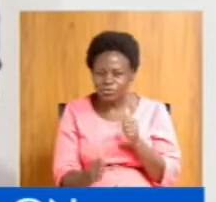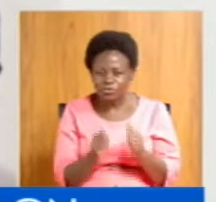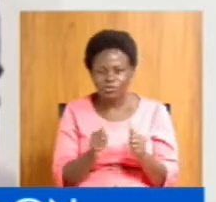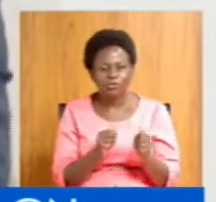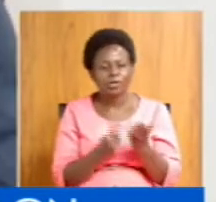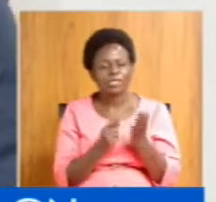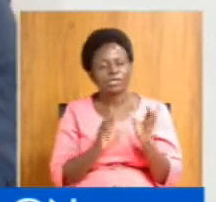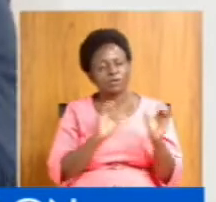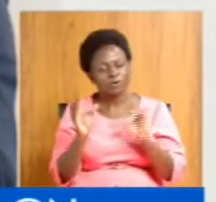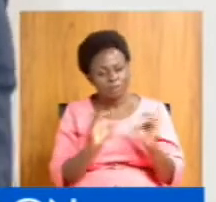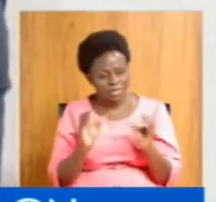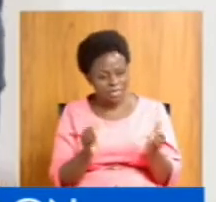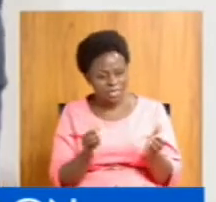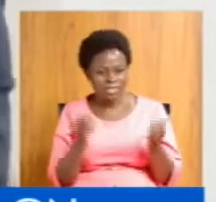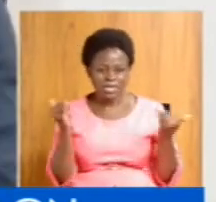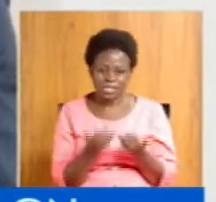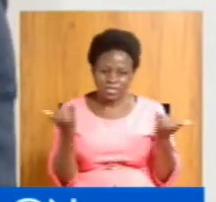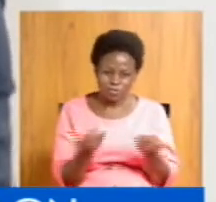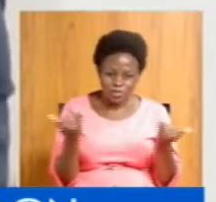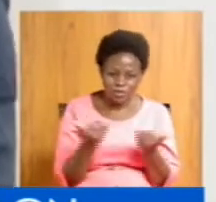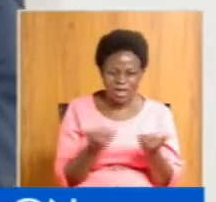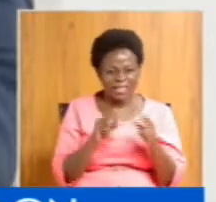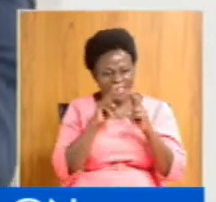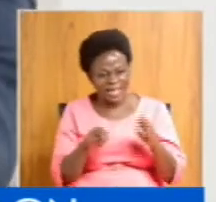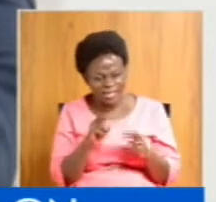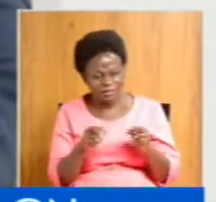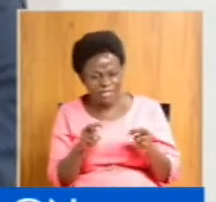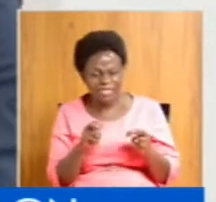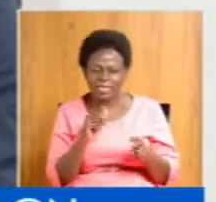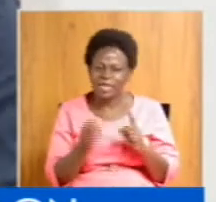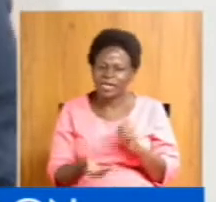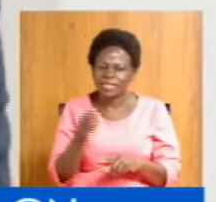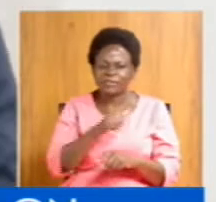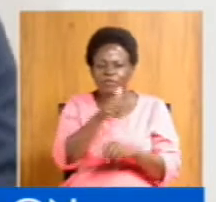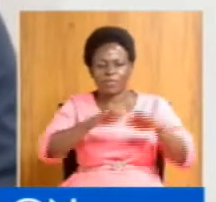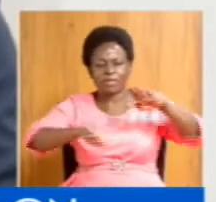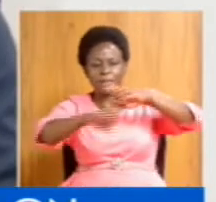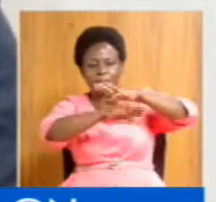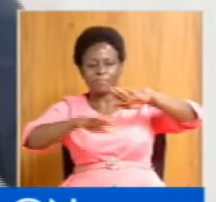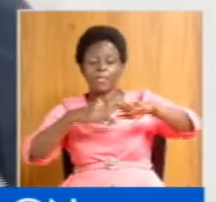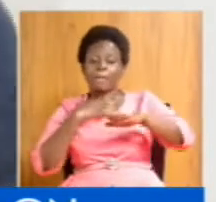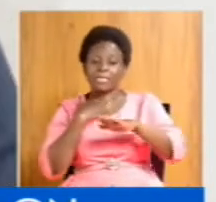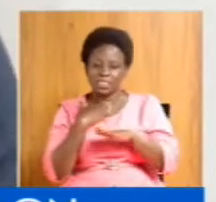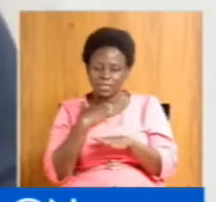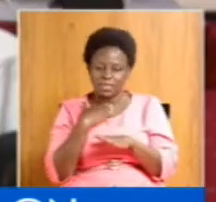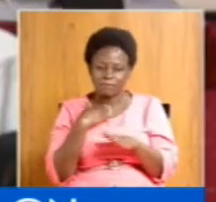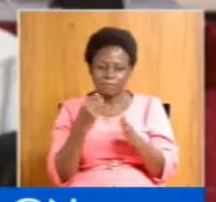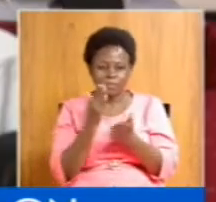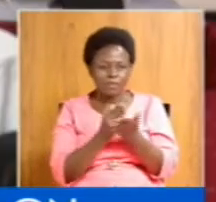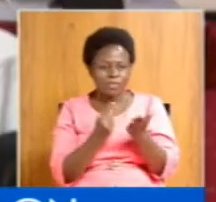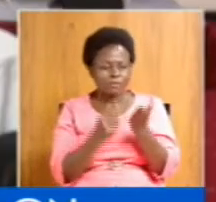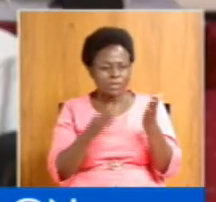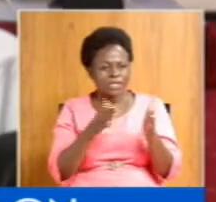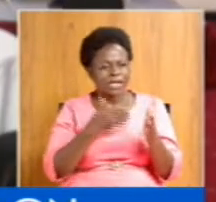can communicate, they can chat, they can research, and they can achieve all the other basic needs. Do you believe that there are some Ugandans who